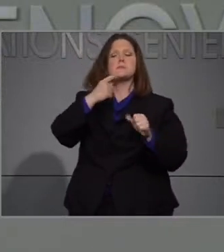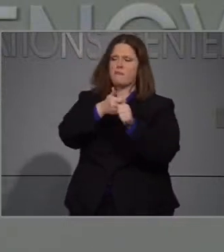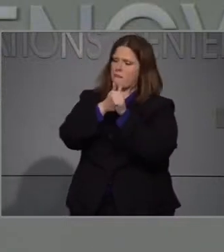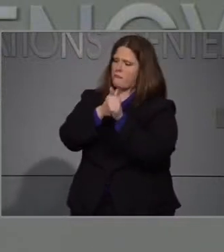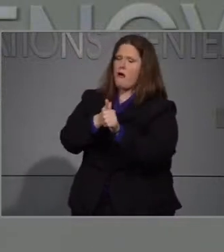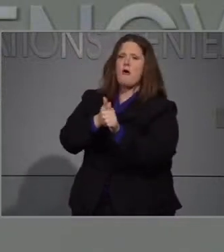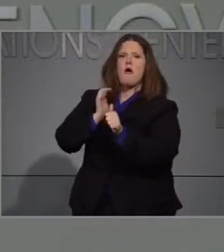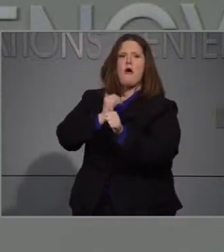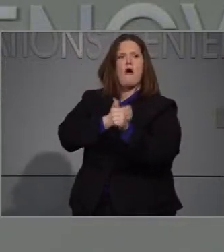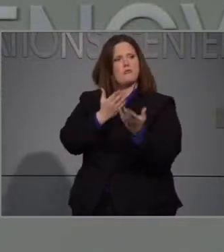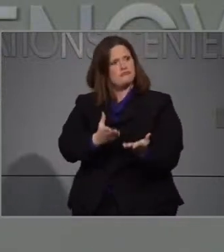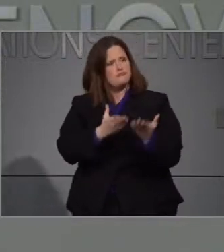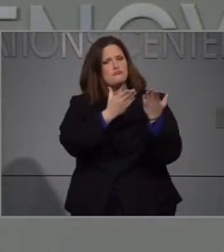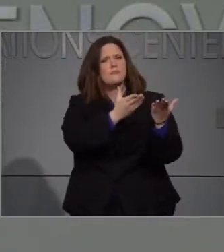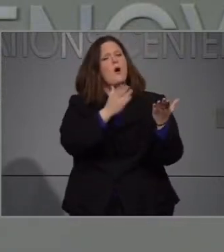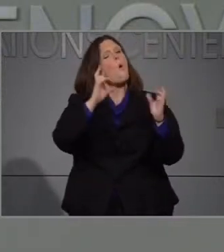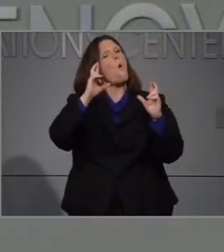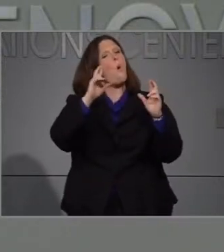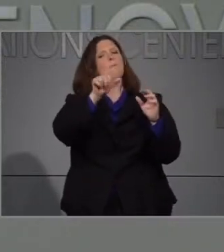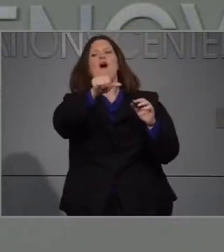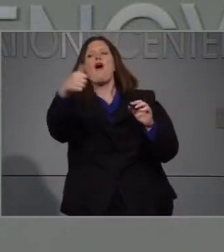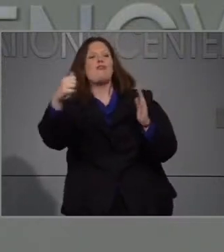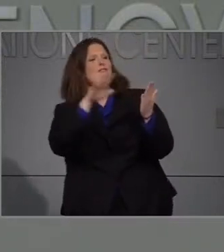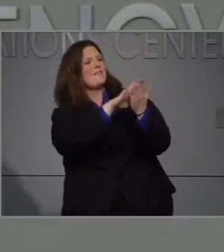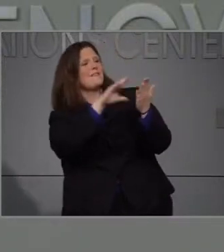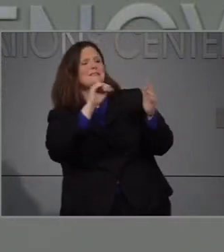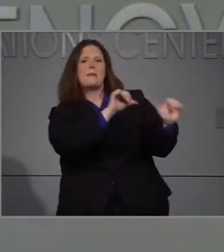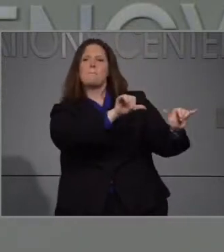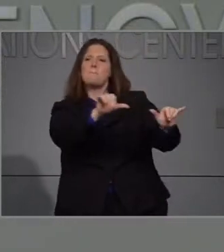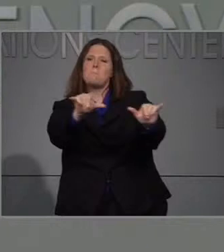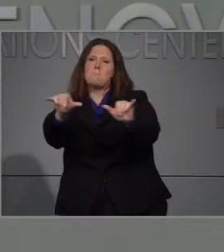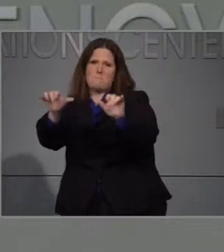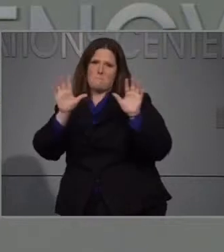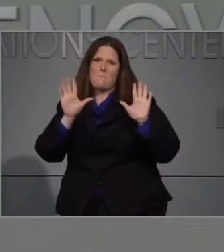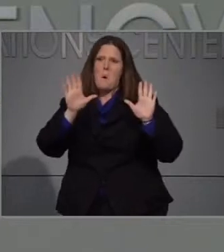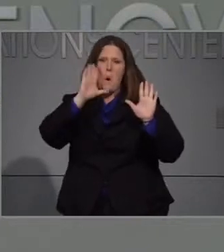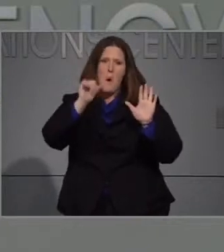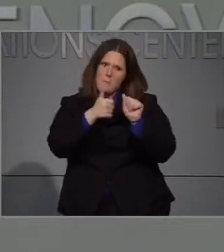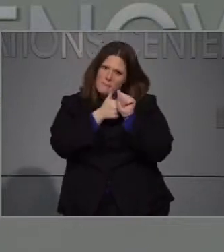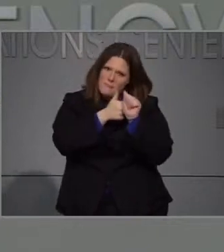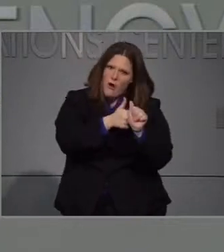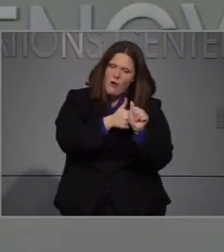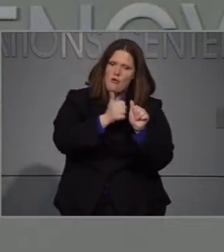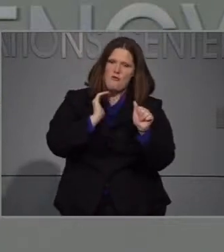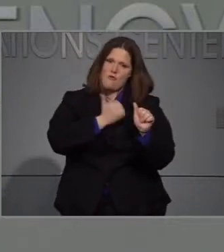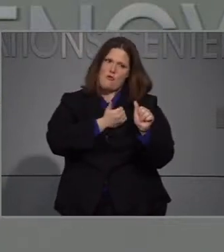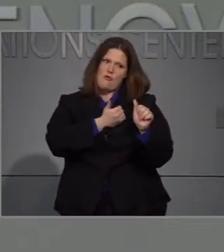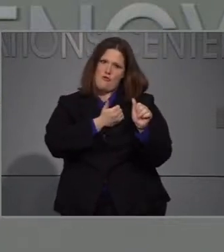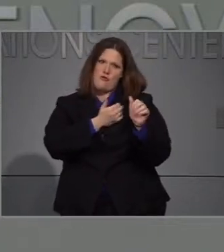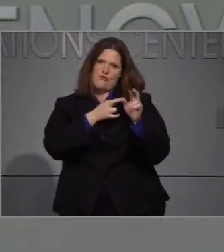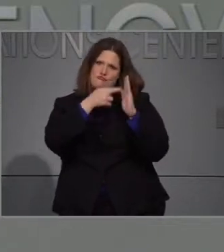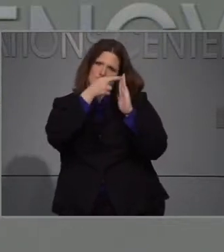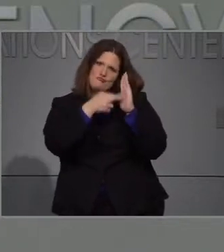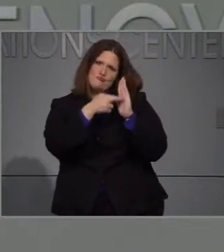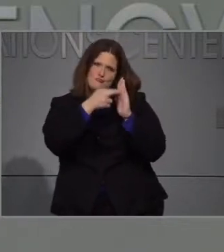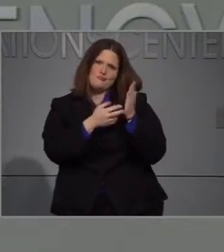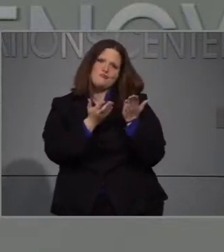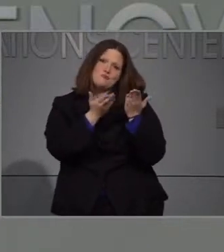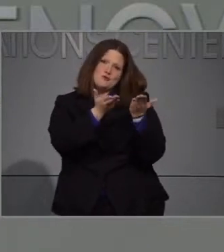keep hopefully seeing that and making sure that they're doing a good job sticking to those good guidelines.